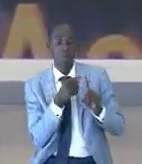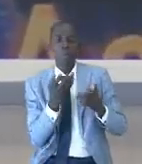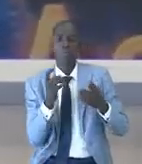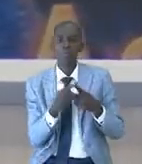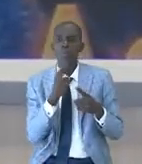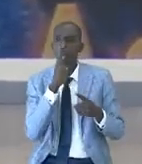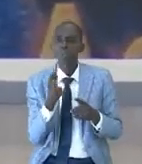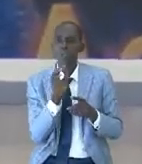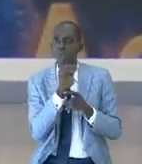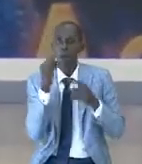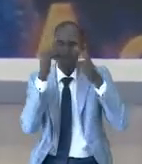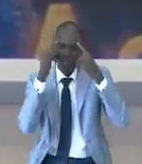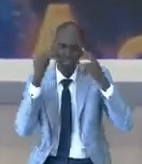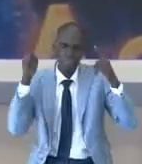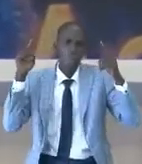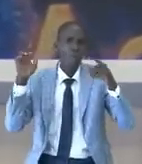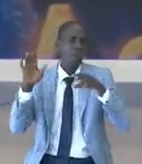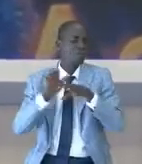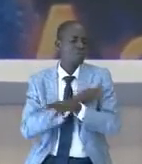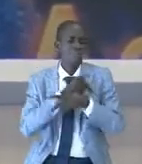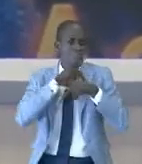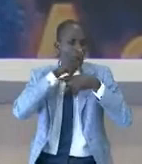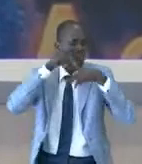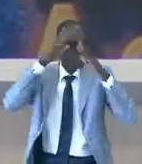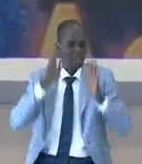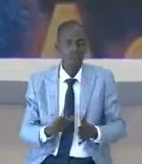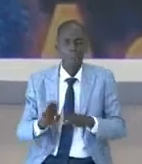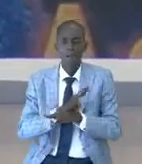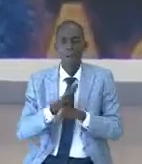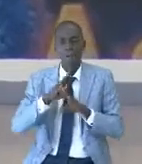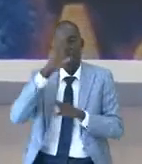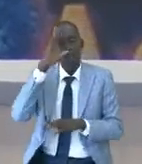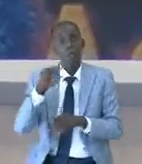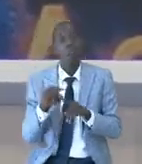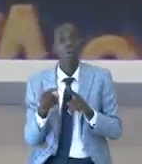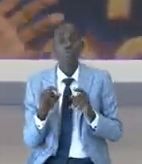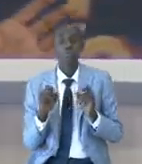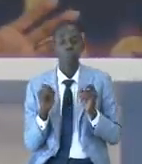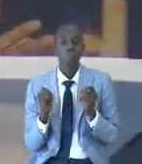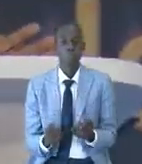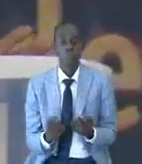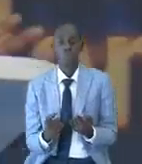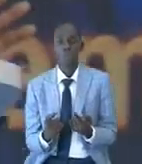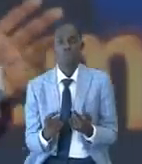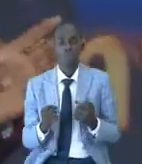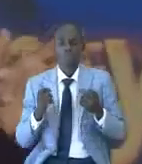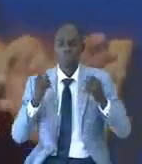successful professional businessman. But suddenly, that